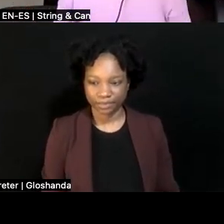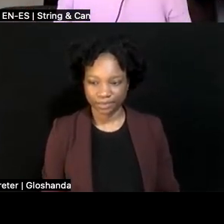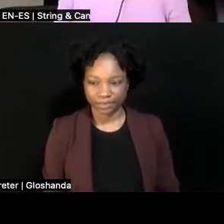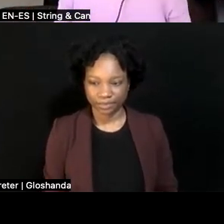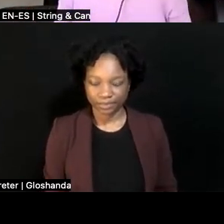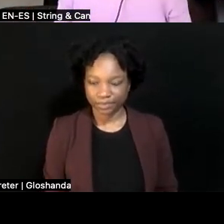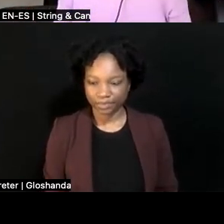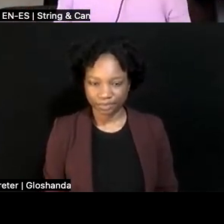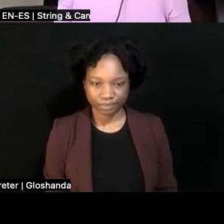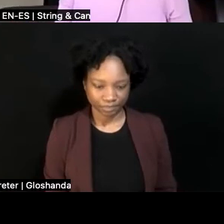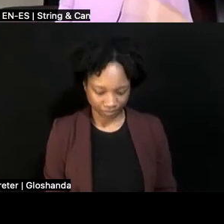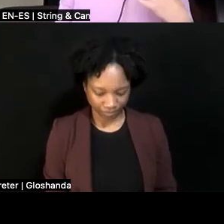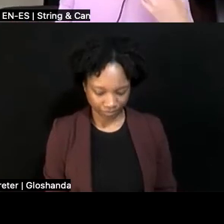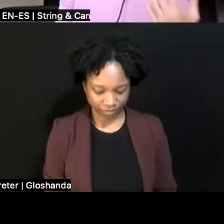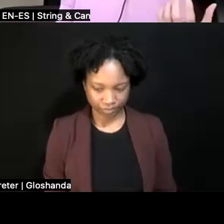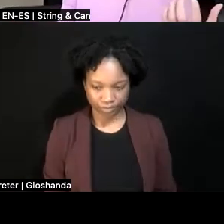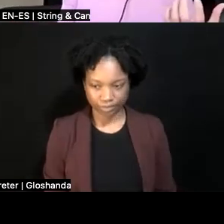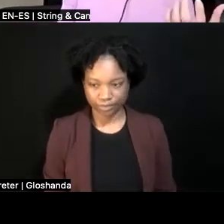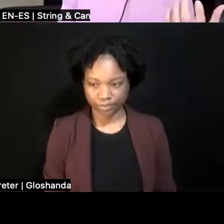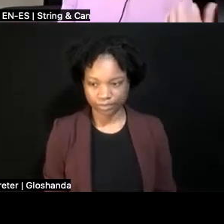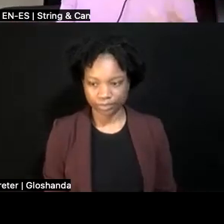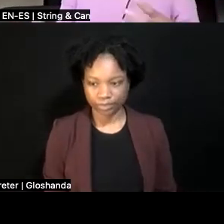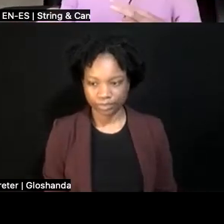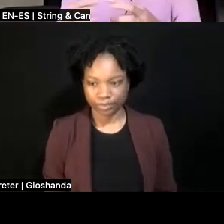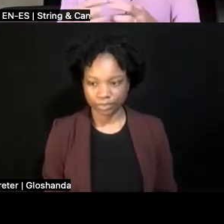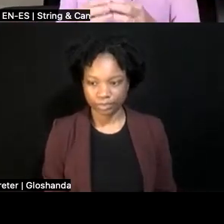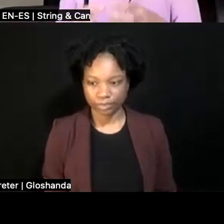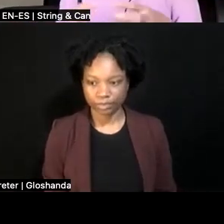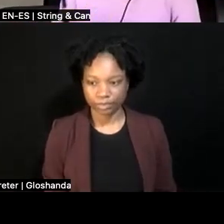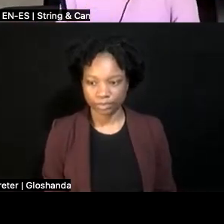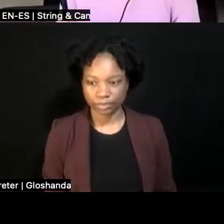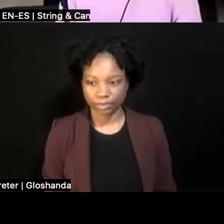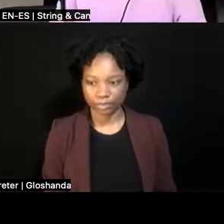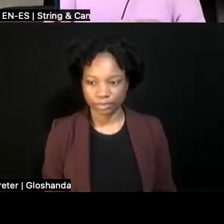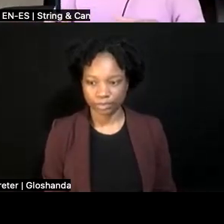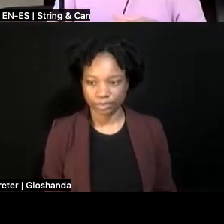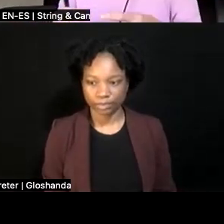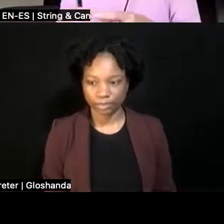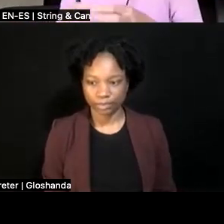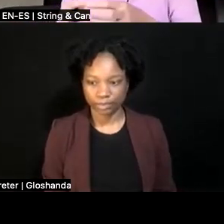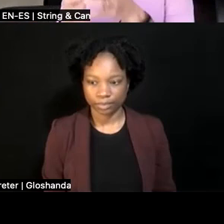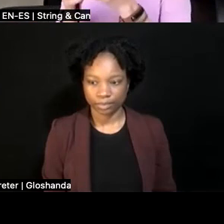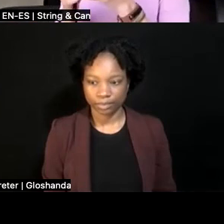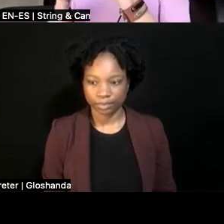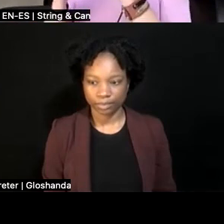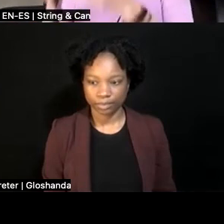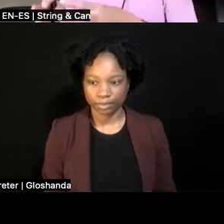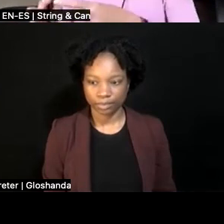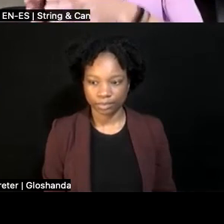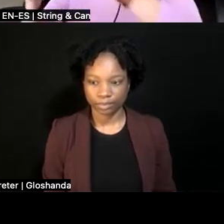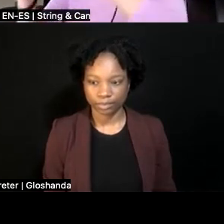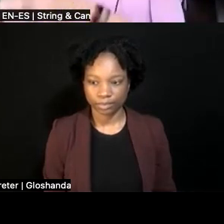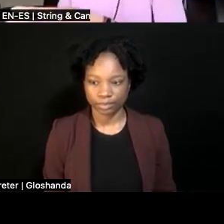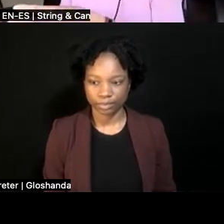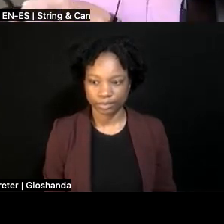its diversity. It's a big thing for me. It's become so normalized, these films